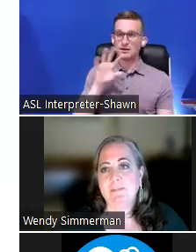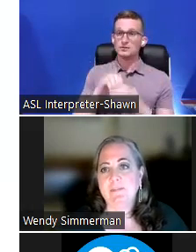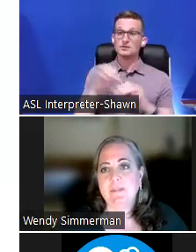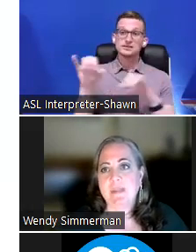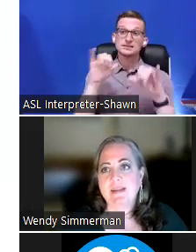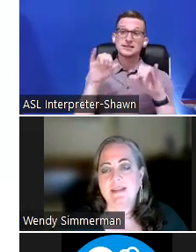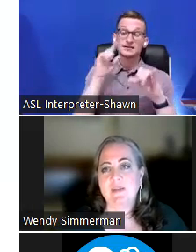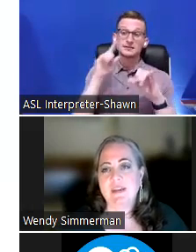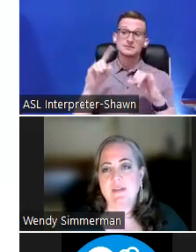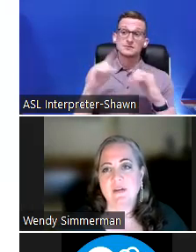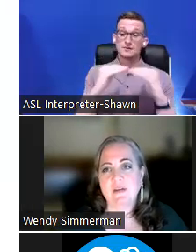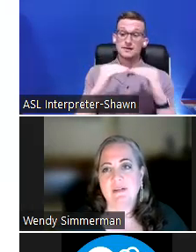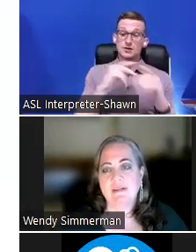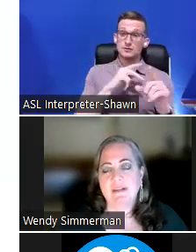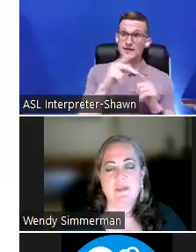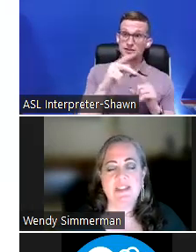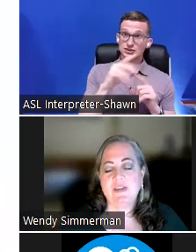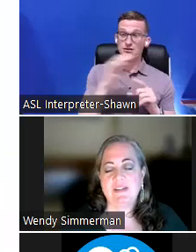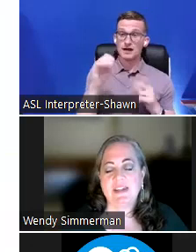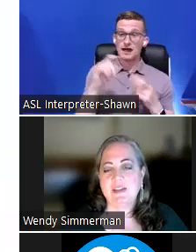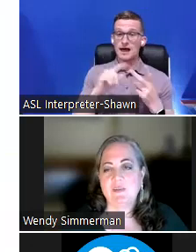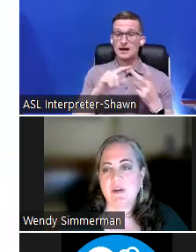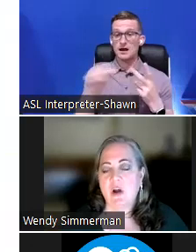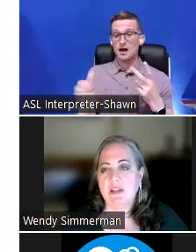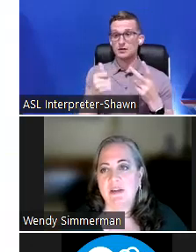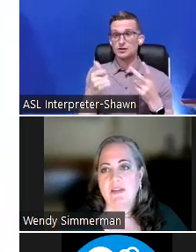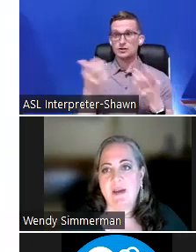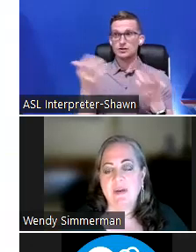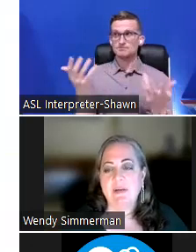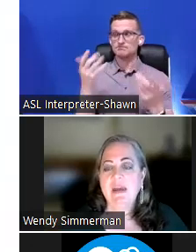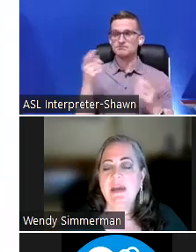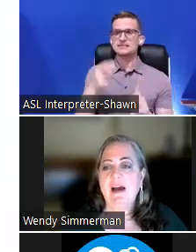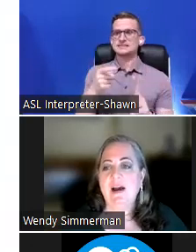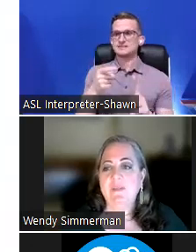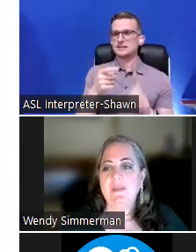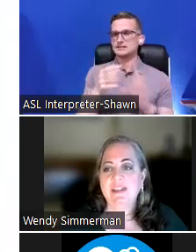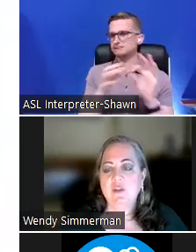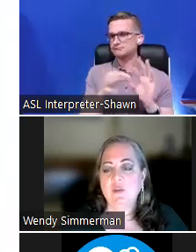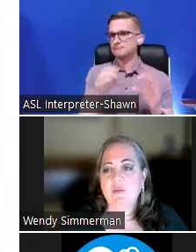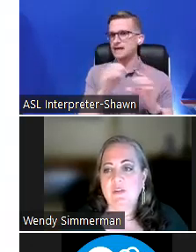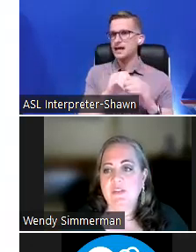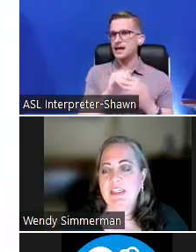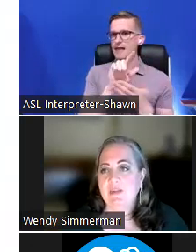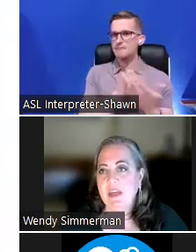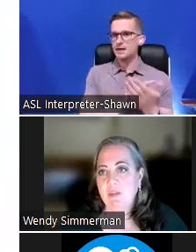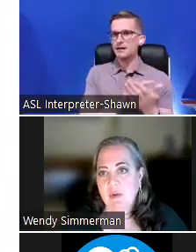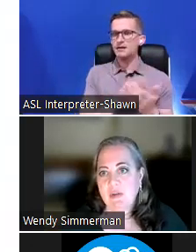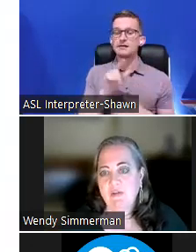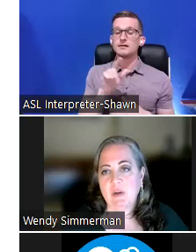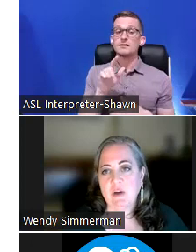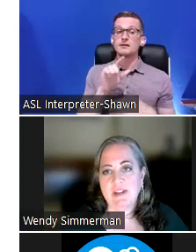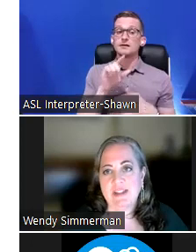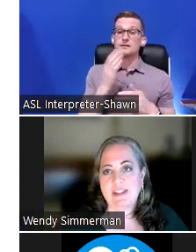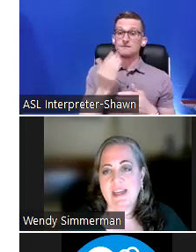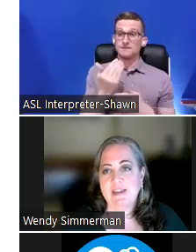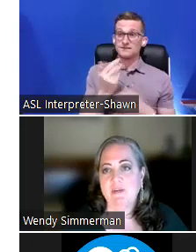some of the other specific things that were called out in that bill. This is a group of 15 people from